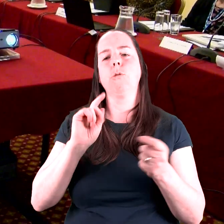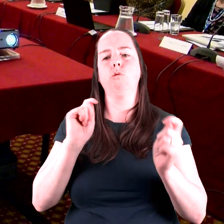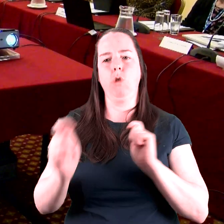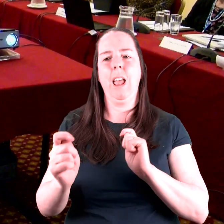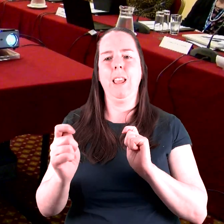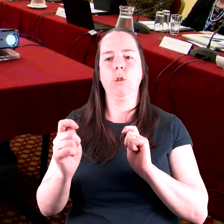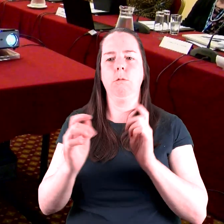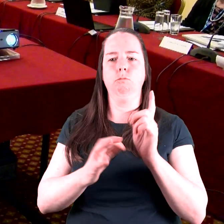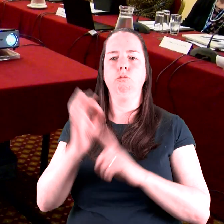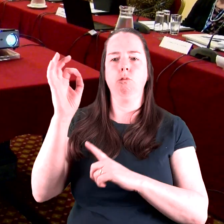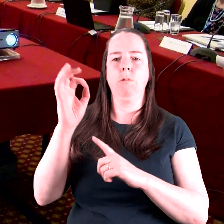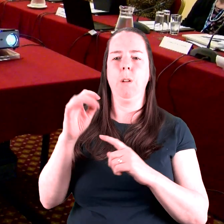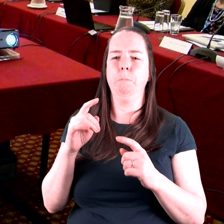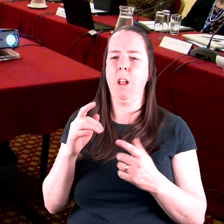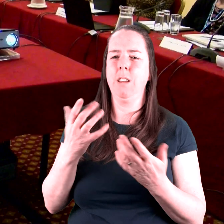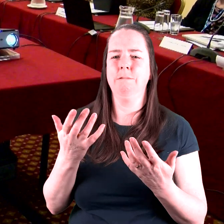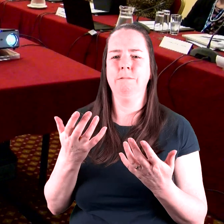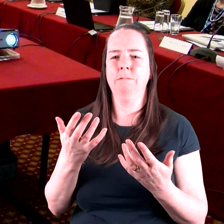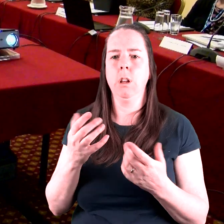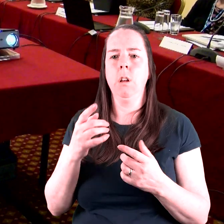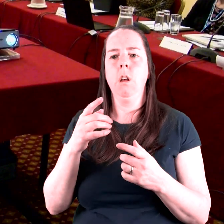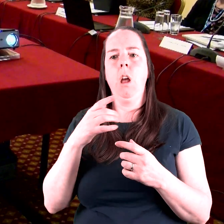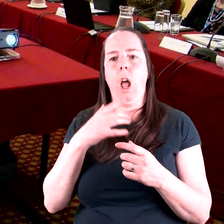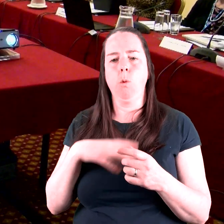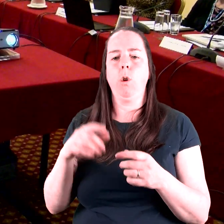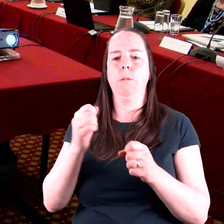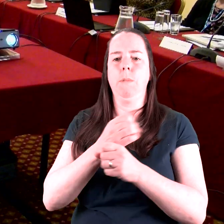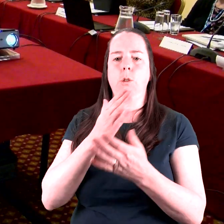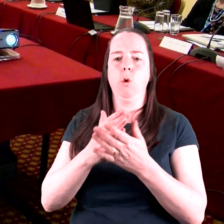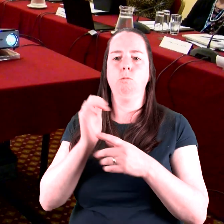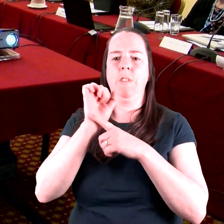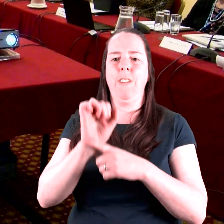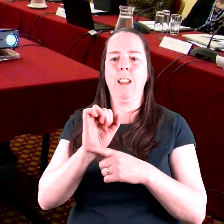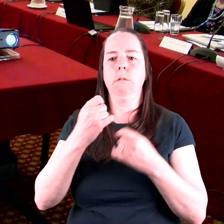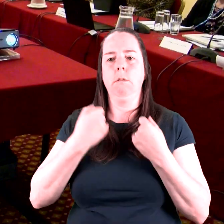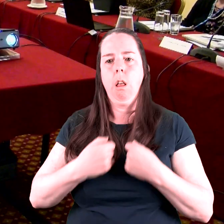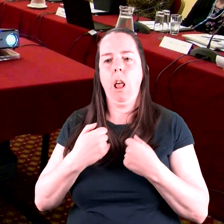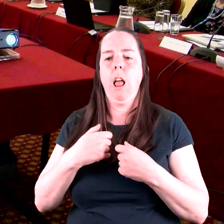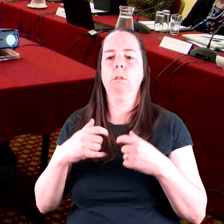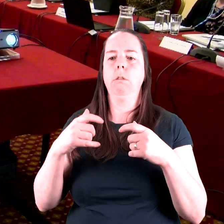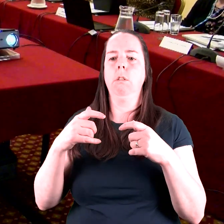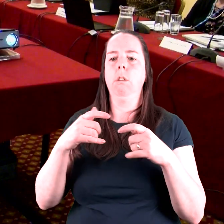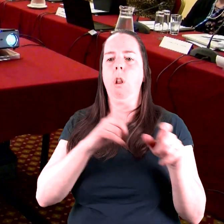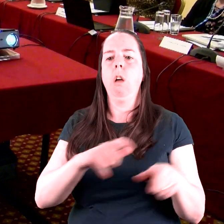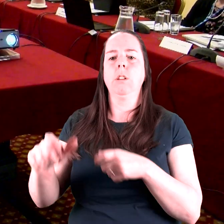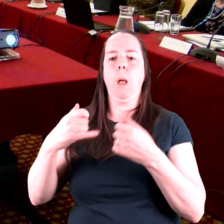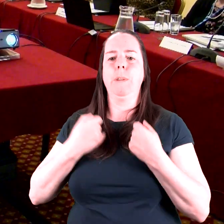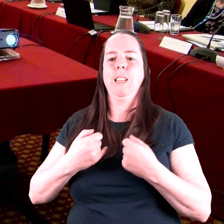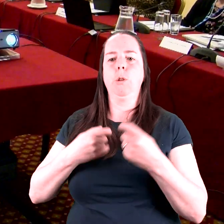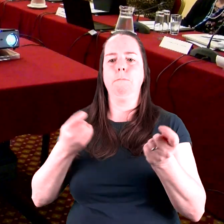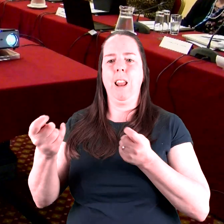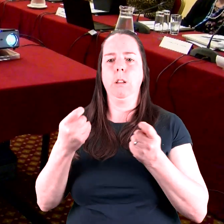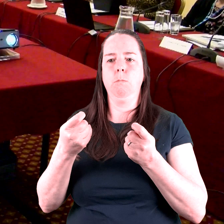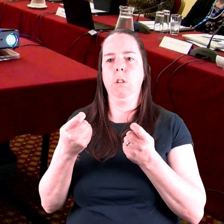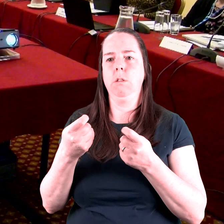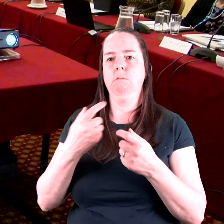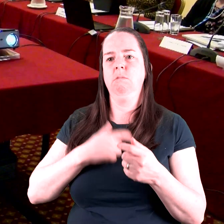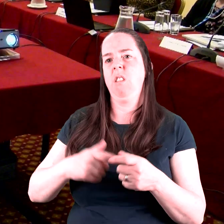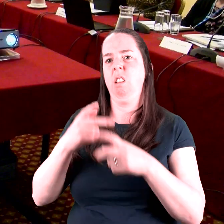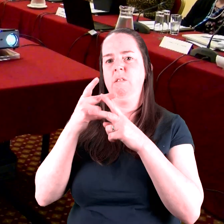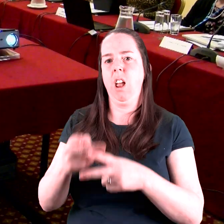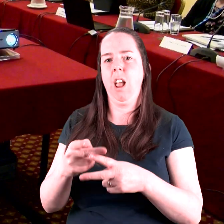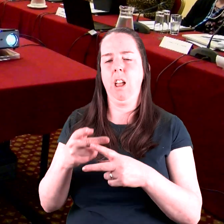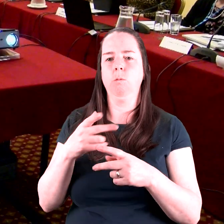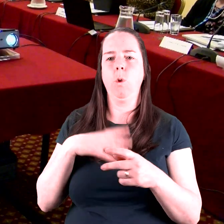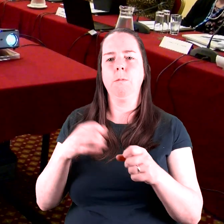but I do not want to see anything that dilutes the prevention of ill health, long-term condition management, promoting self-care for me,